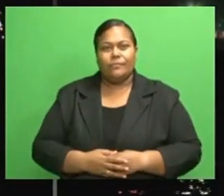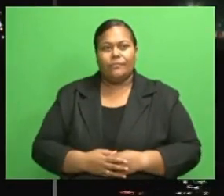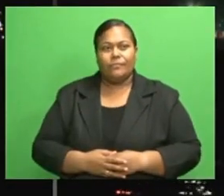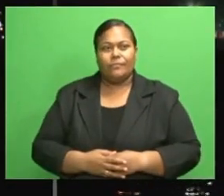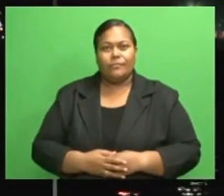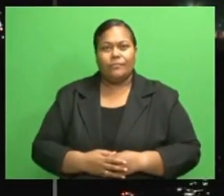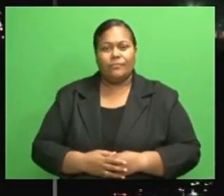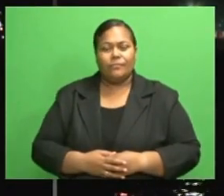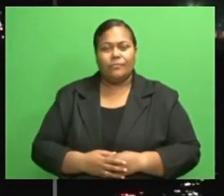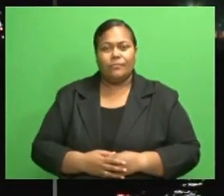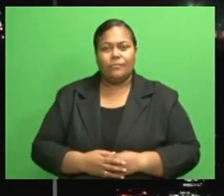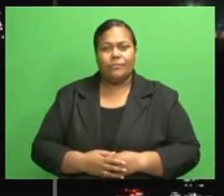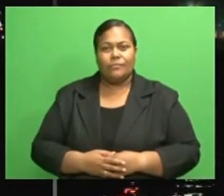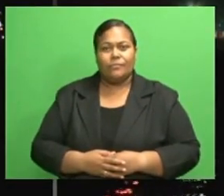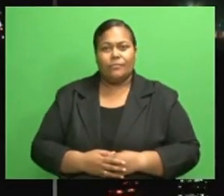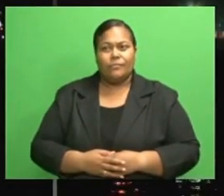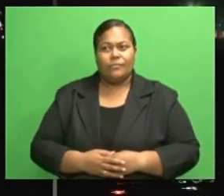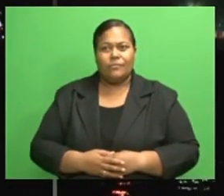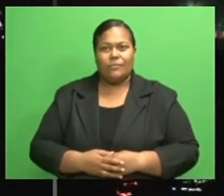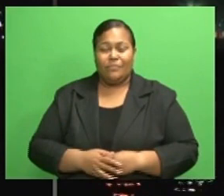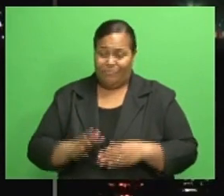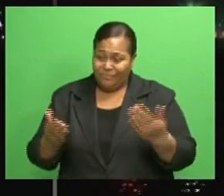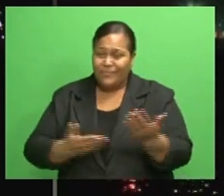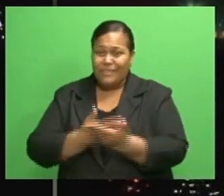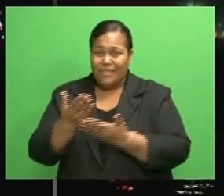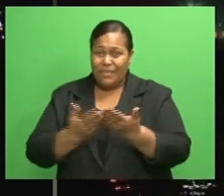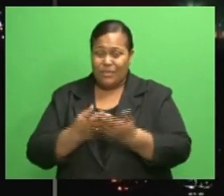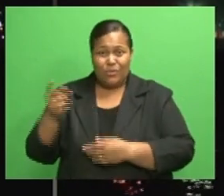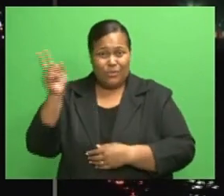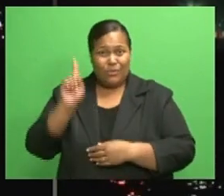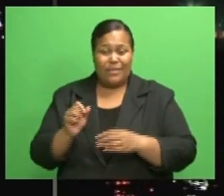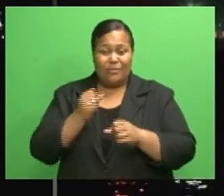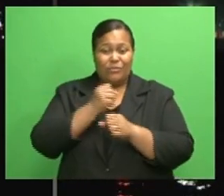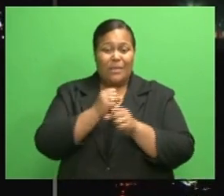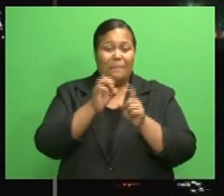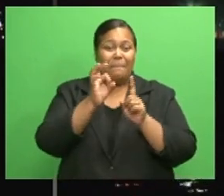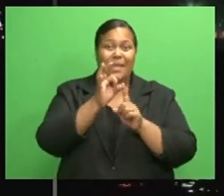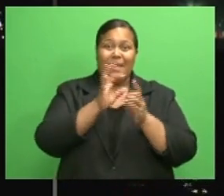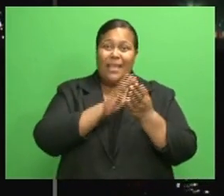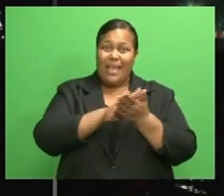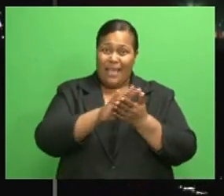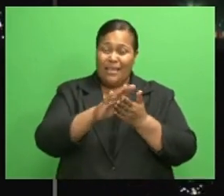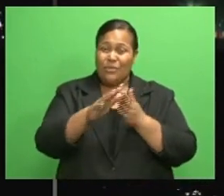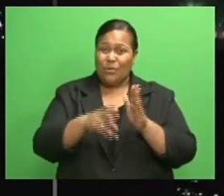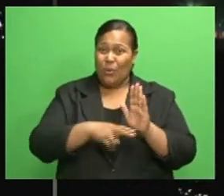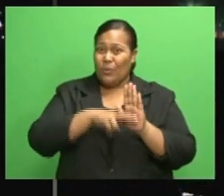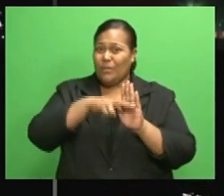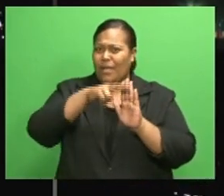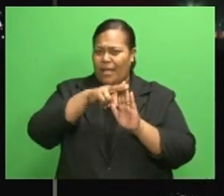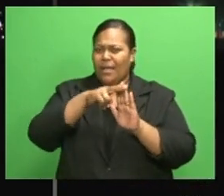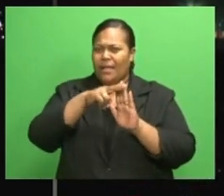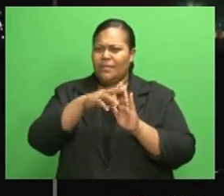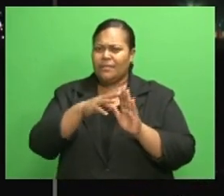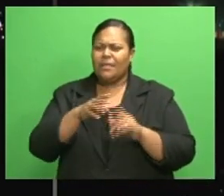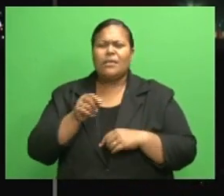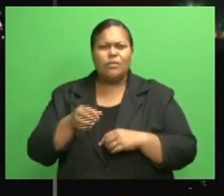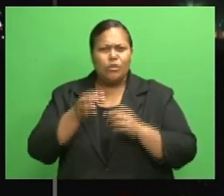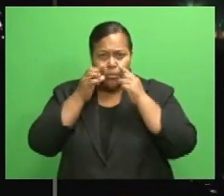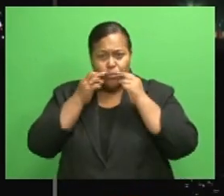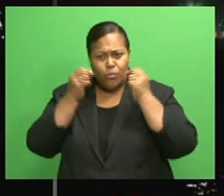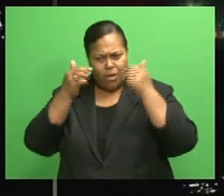during the informal discussions at the GPH lobby, it was revealed that Rambuka attempted to have Andiliti